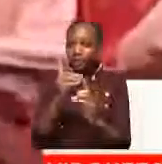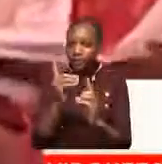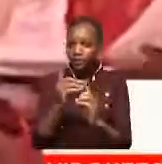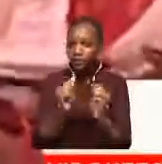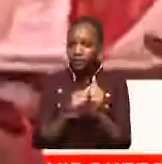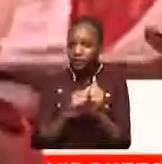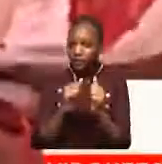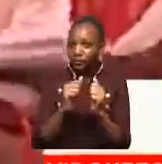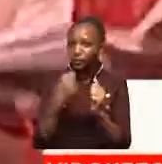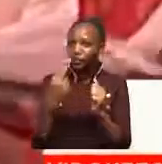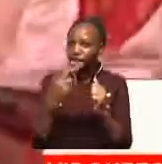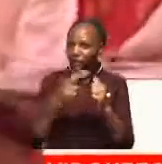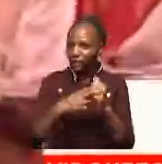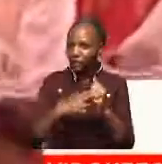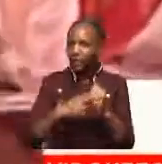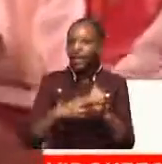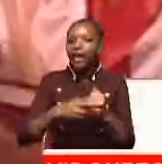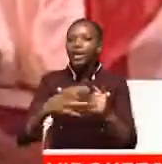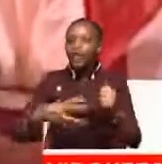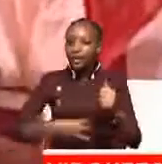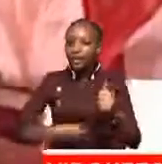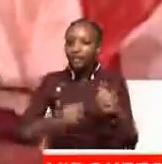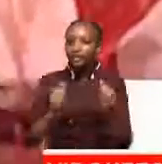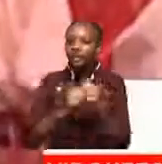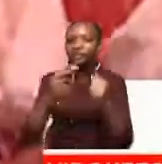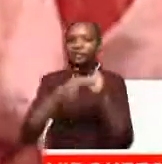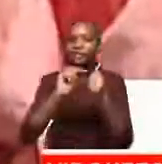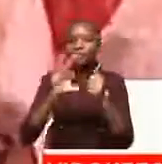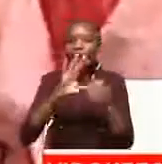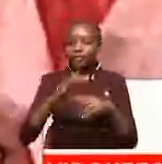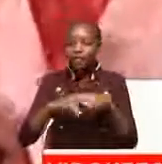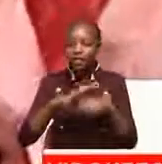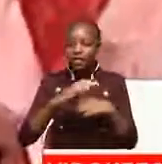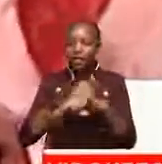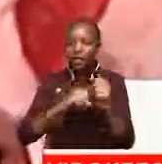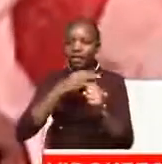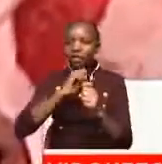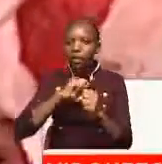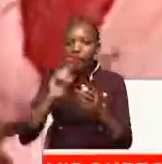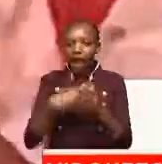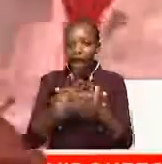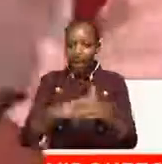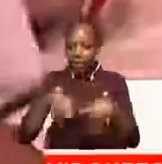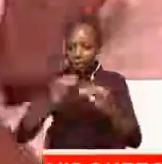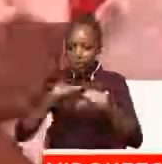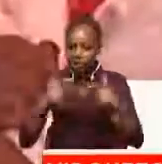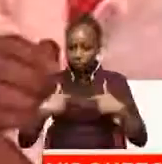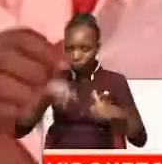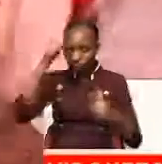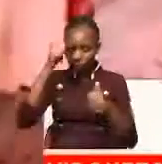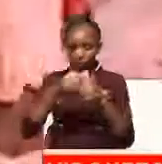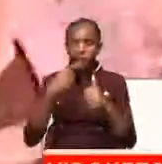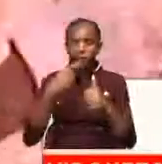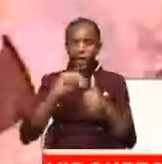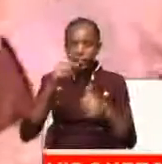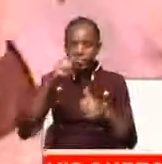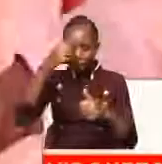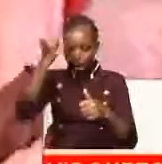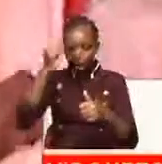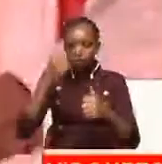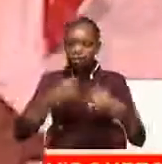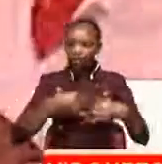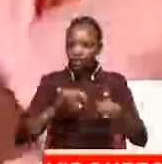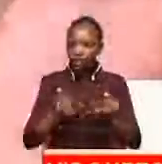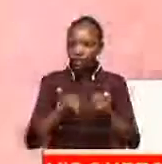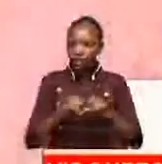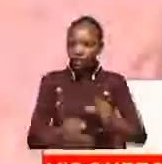Ndingi alistaafu akiwa na umri wa miaka 75. Askofu mwenda zake atakumbukwa kwa kushindana kikamilifu kwa demokrasia ya